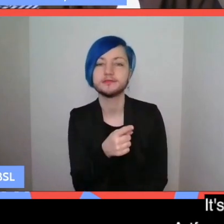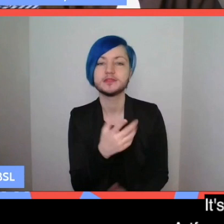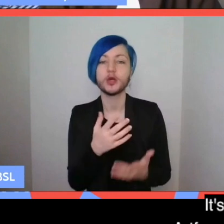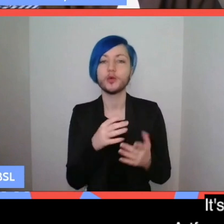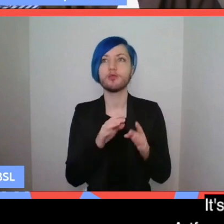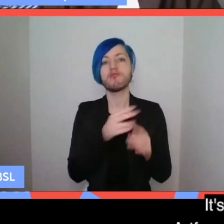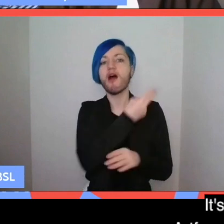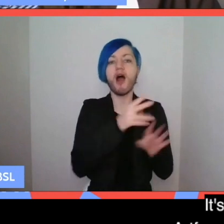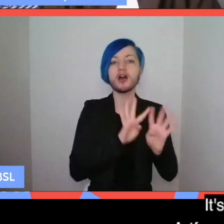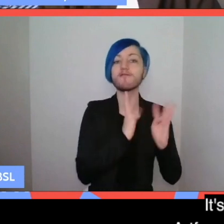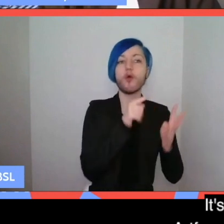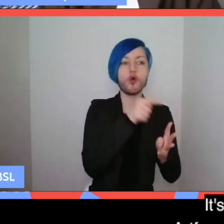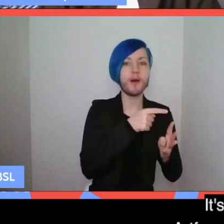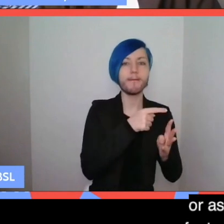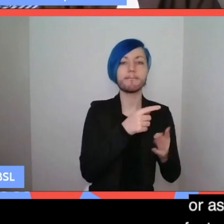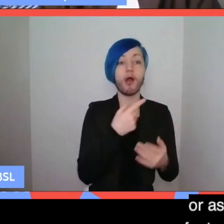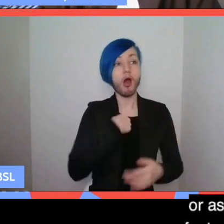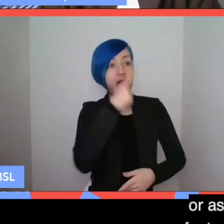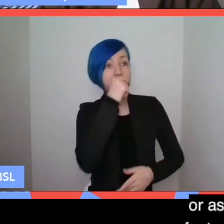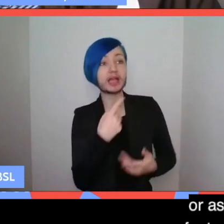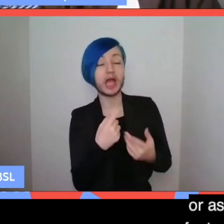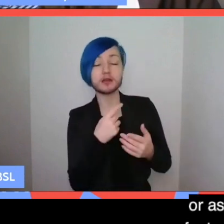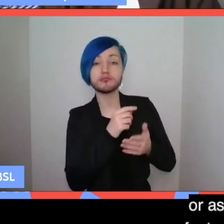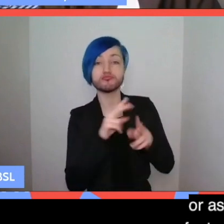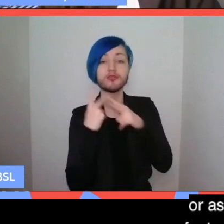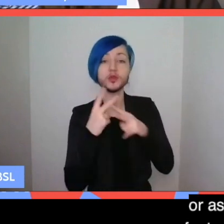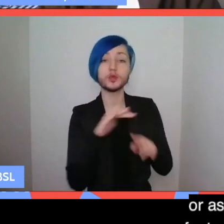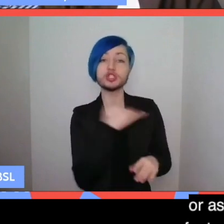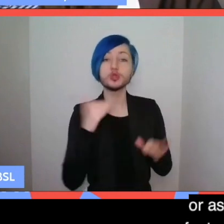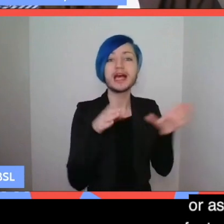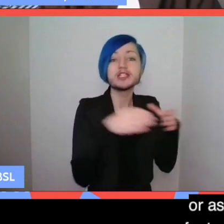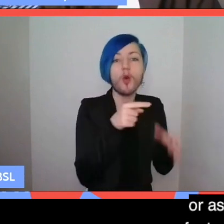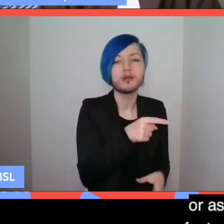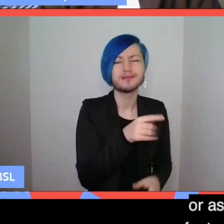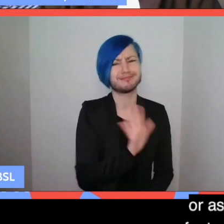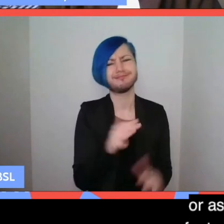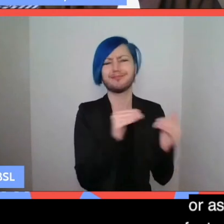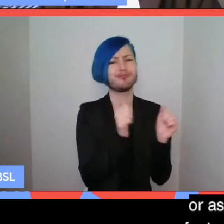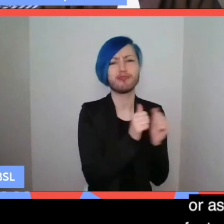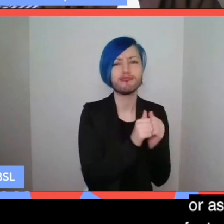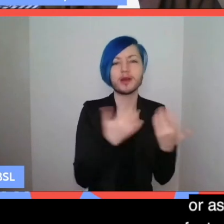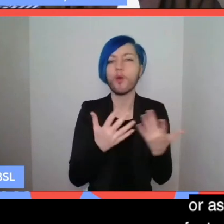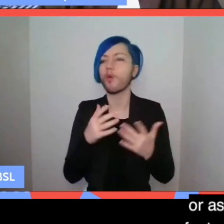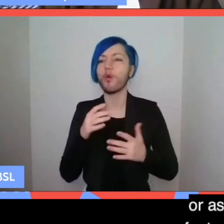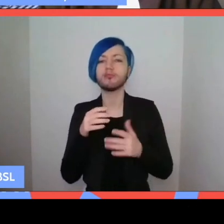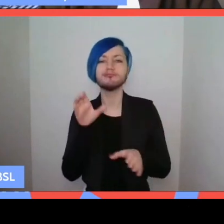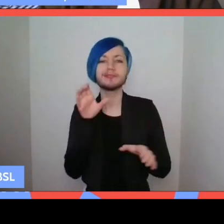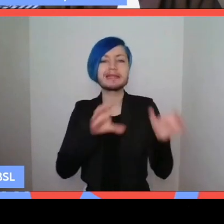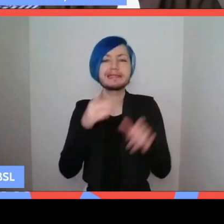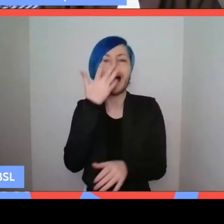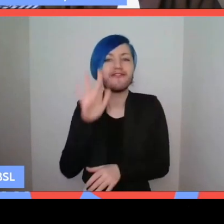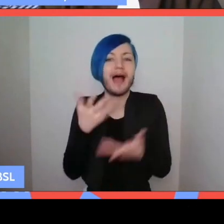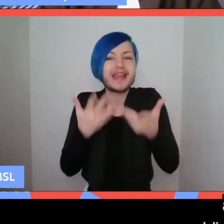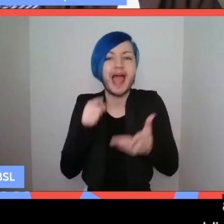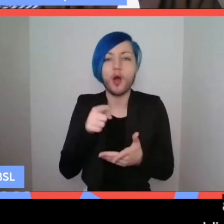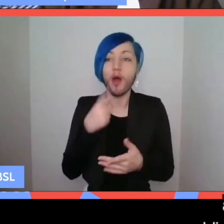to review Suicide Squad or asking Sci-Fi Now to write a feature on romantic comedies. You've got